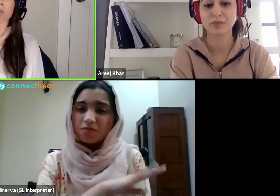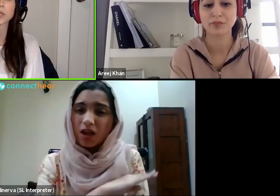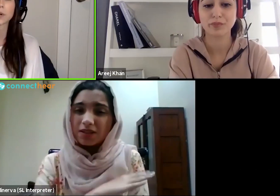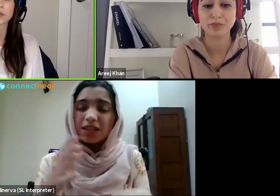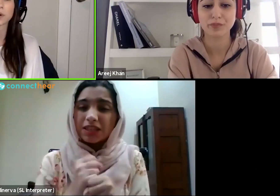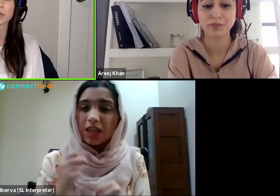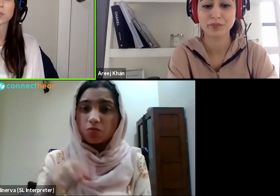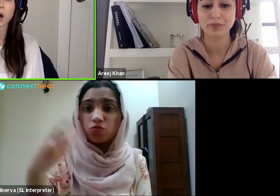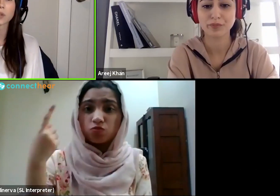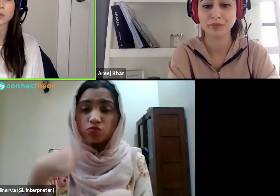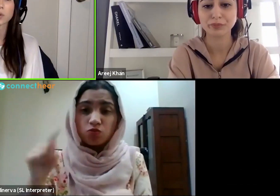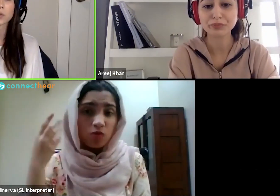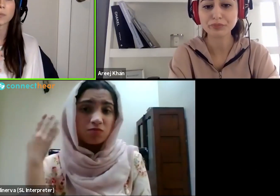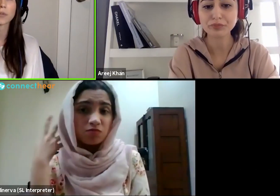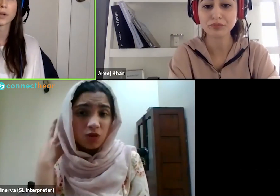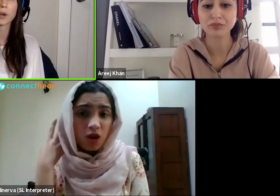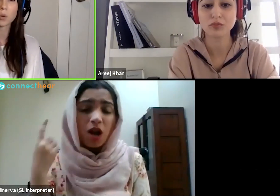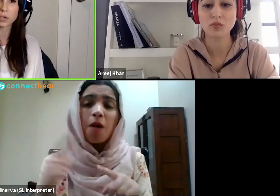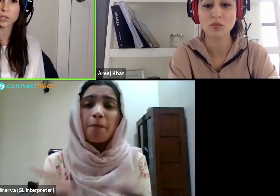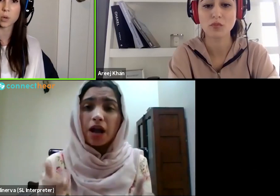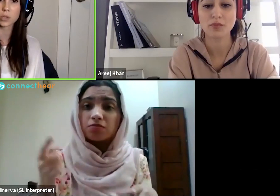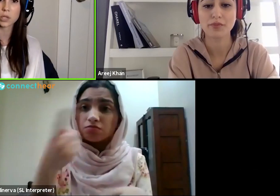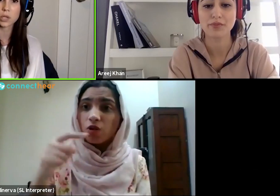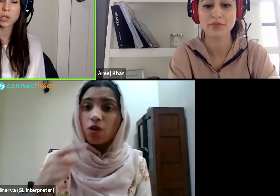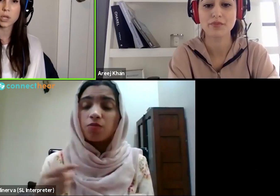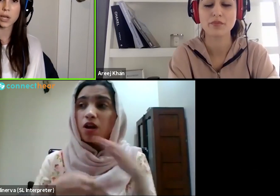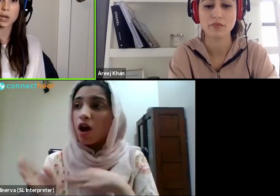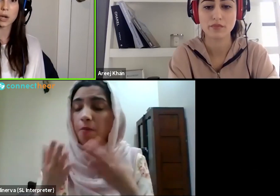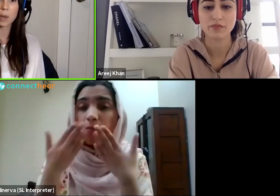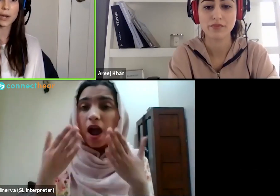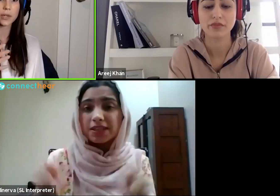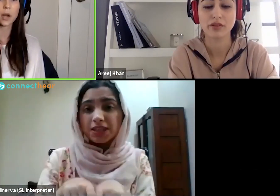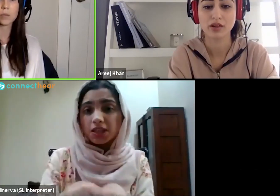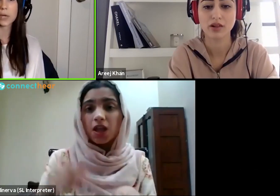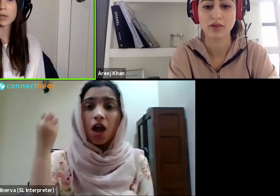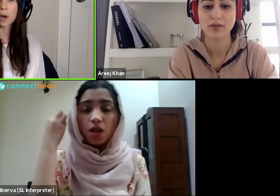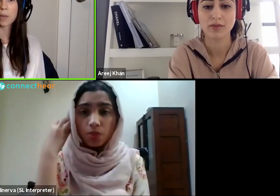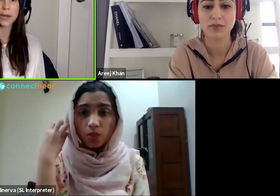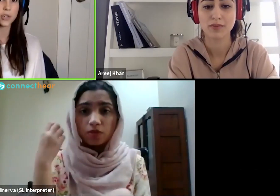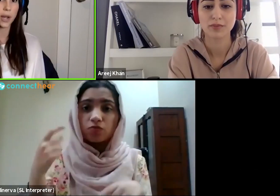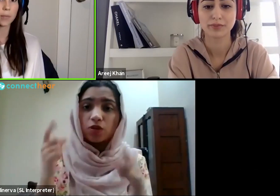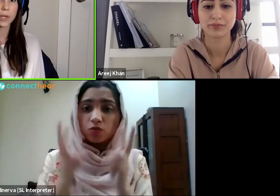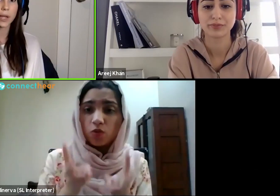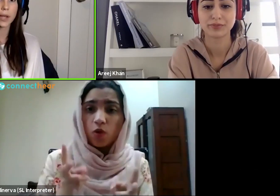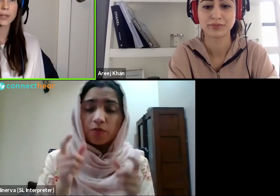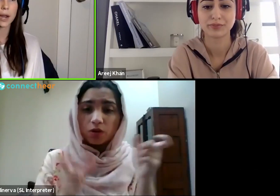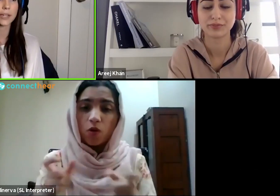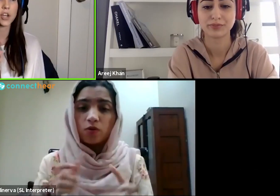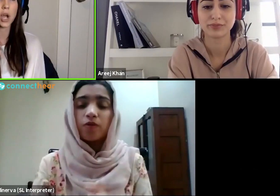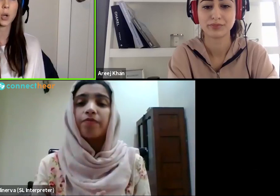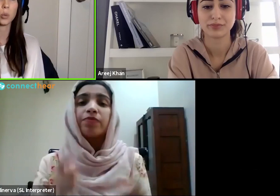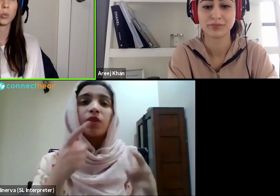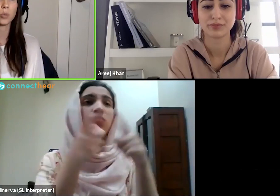the experiences where it was more hostile towards me, but it was very older adults. And I did not meet anybody my age yet because